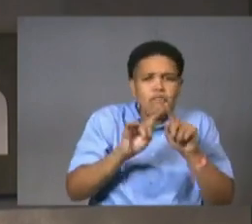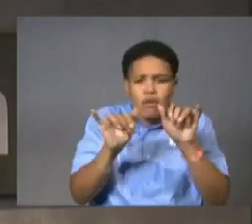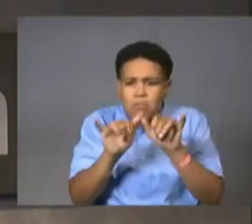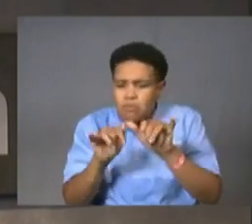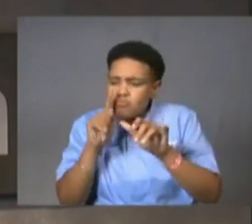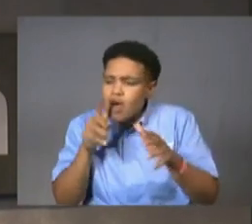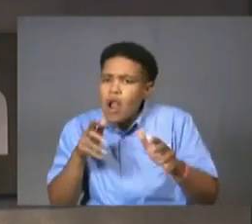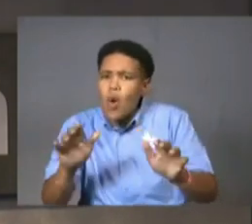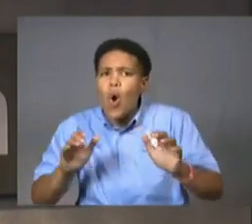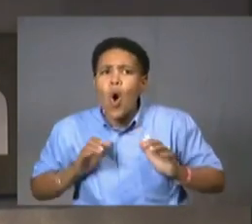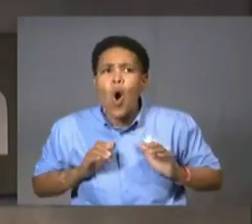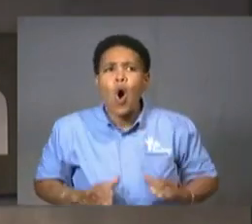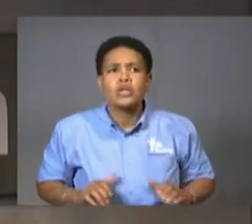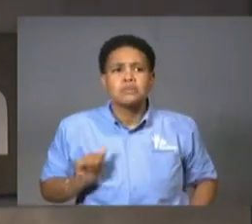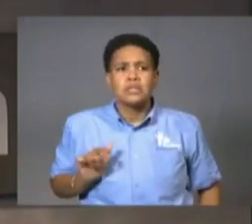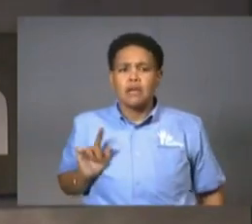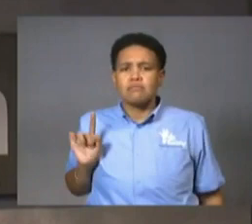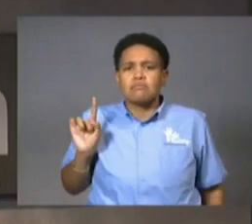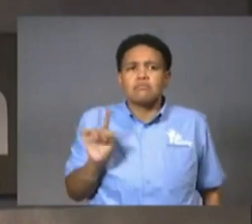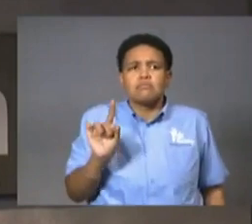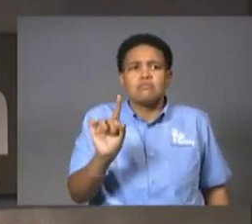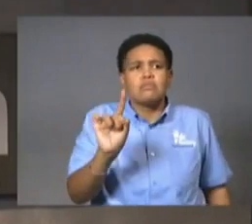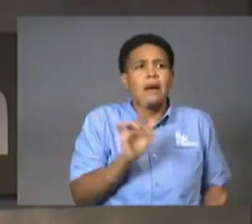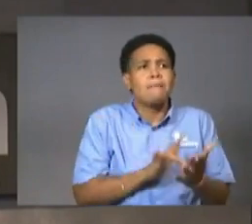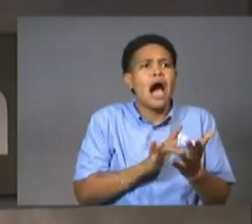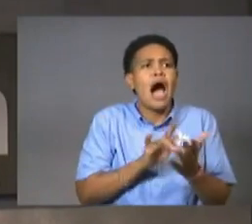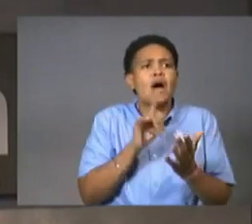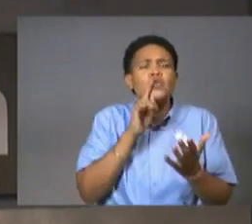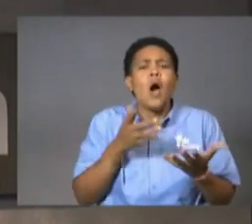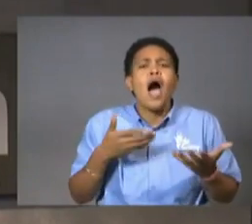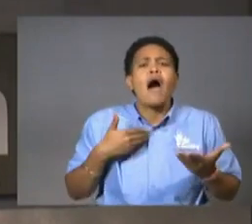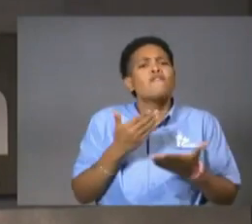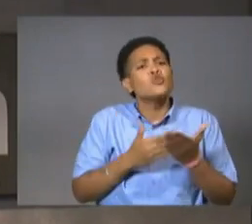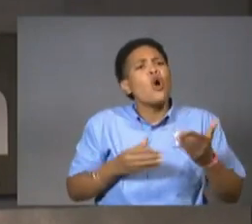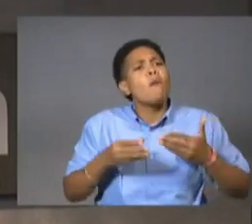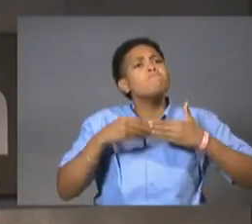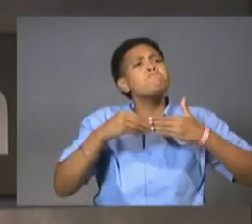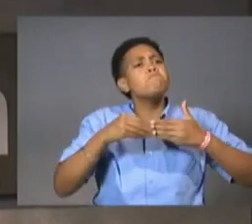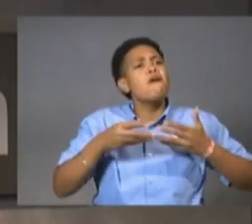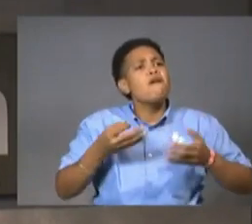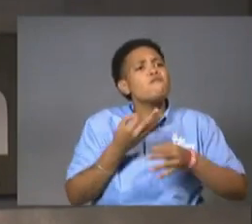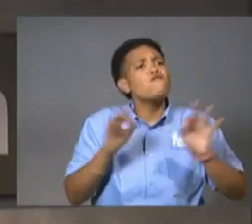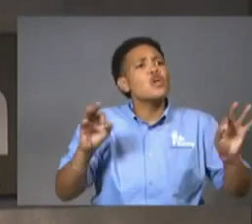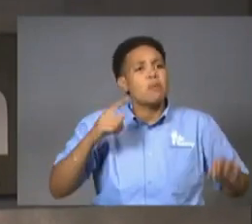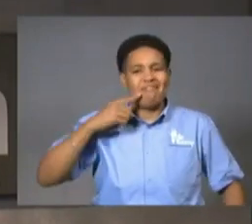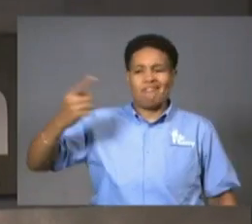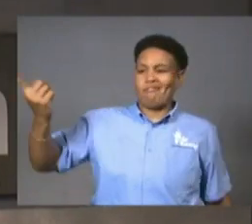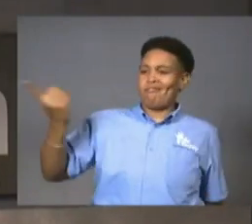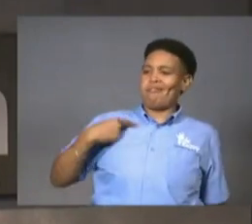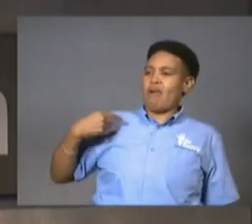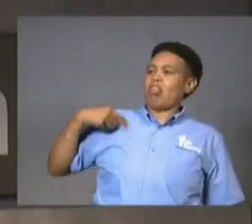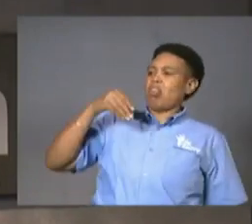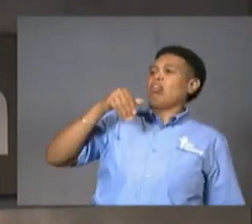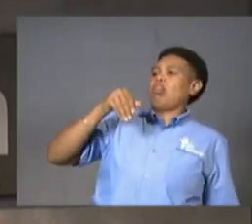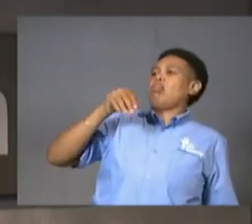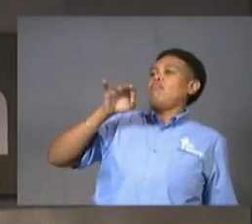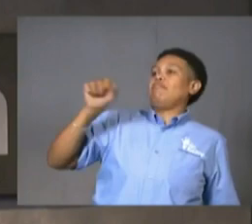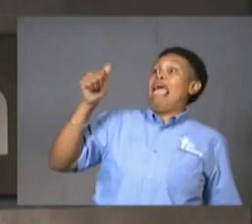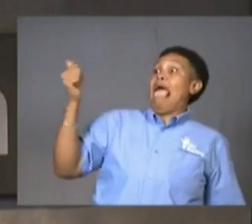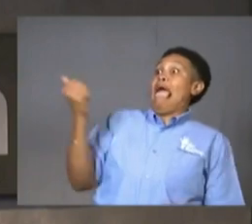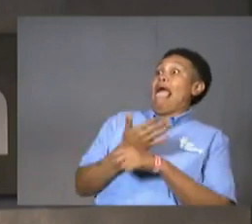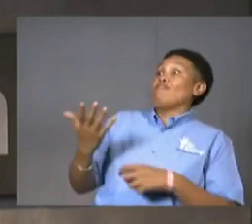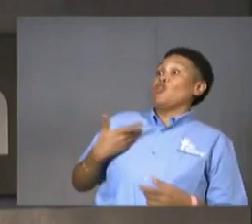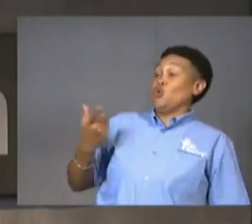allow customers of banks to enjoy some freedom from being charged fees on every single thing they